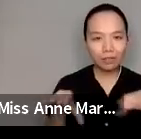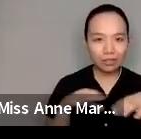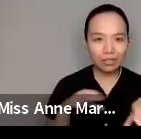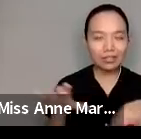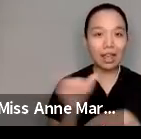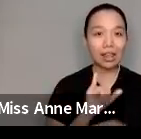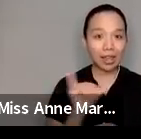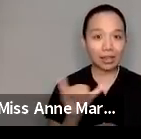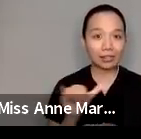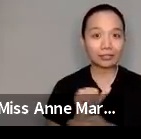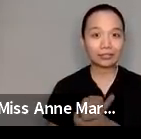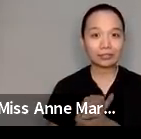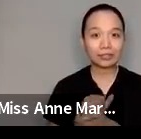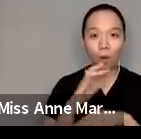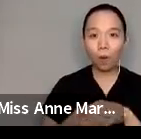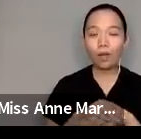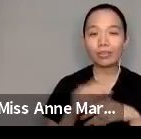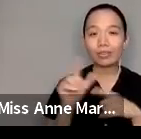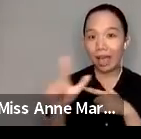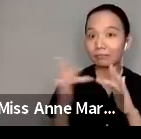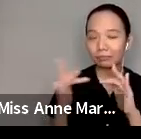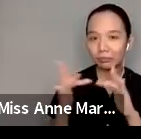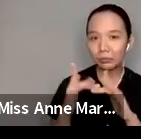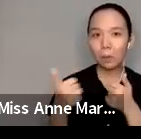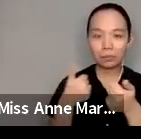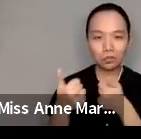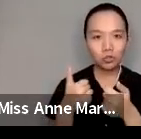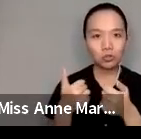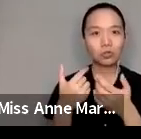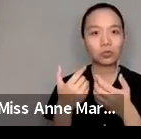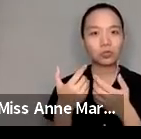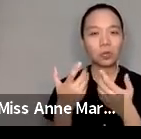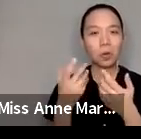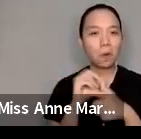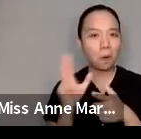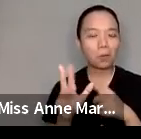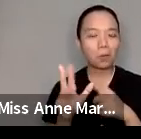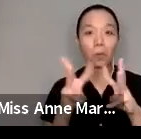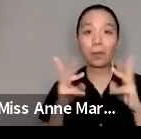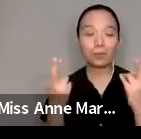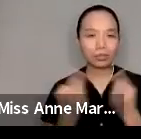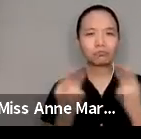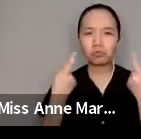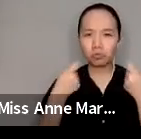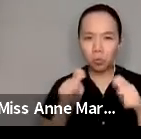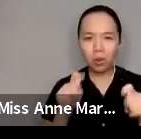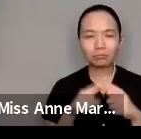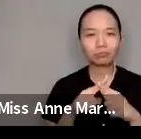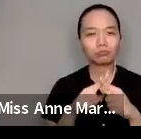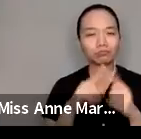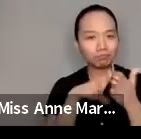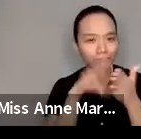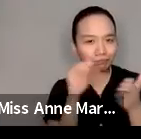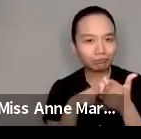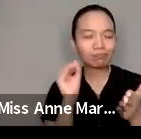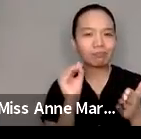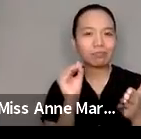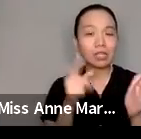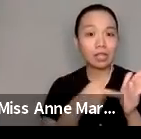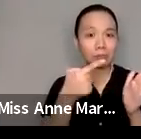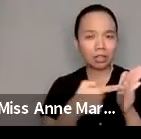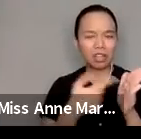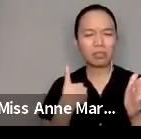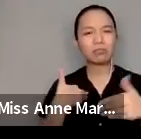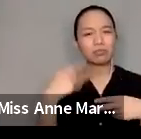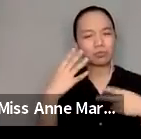such as the online competition or the webinar, I still try to keep up. Sometimes, there are